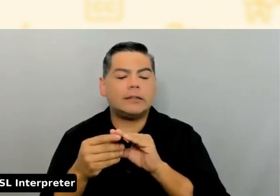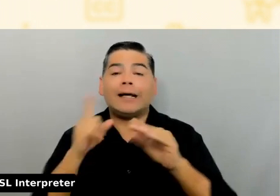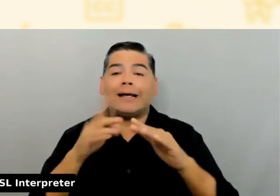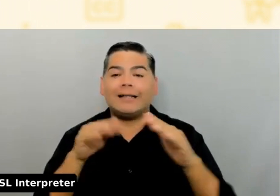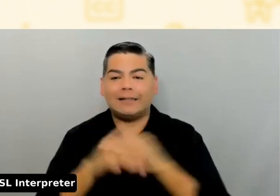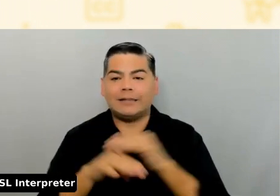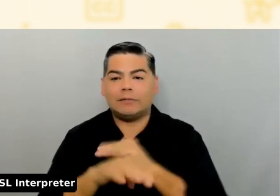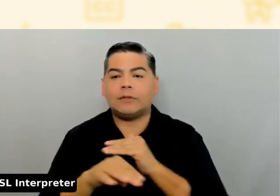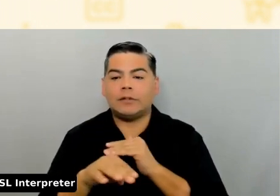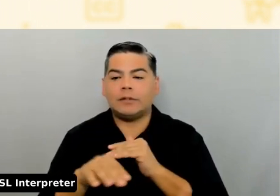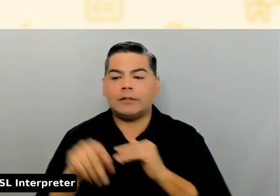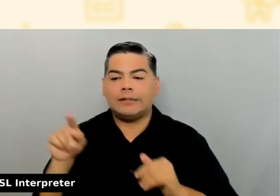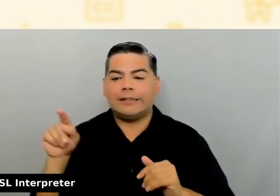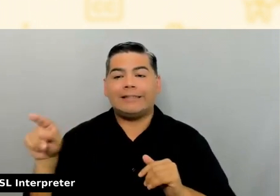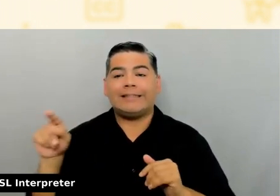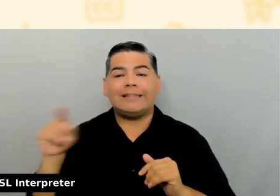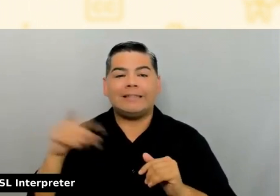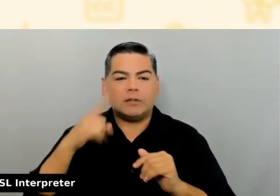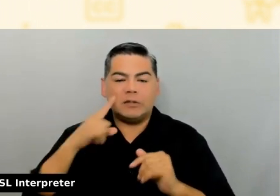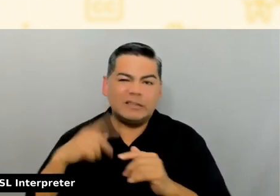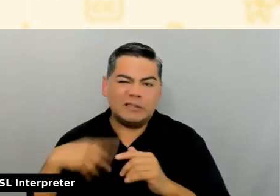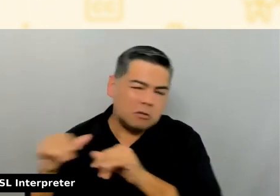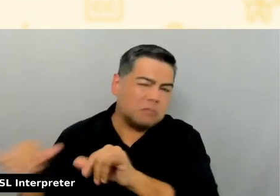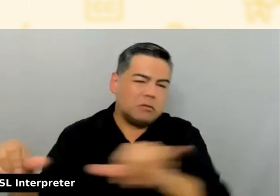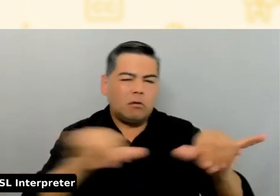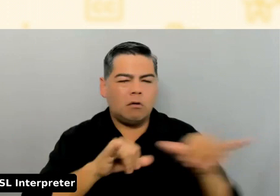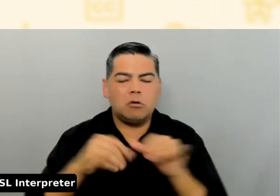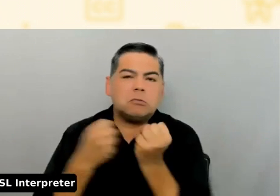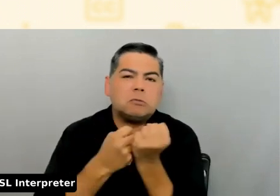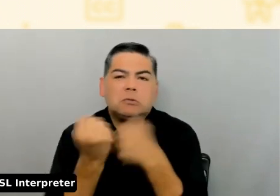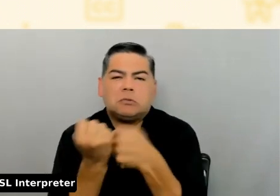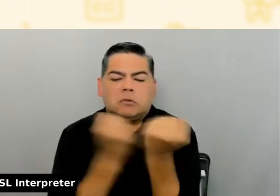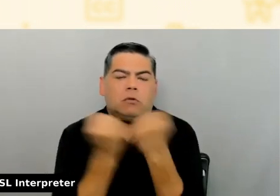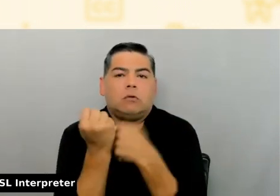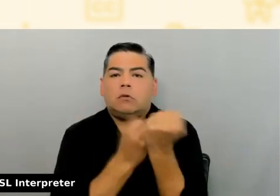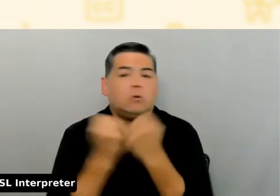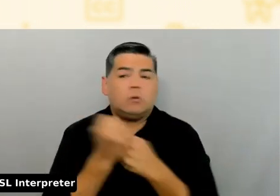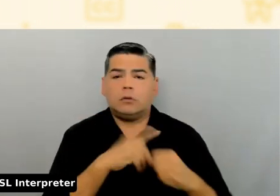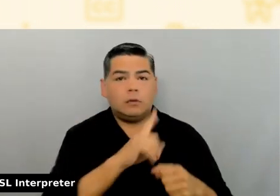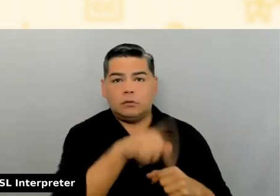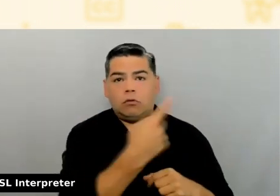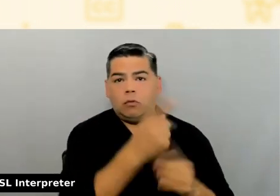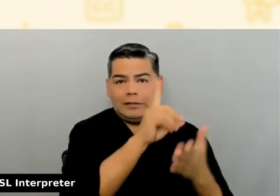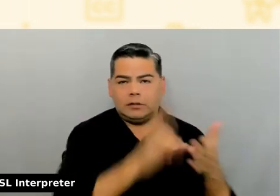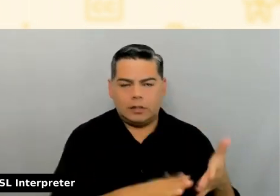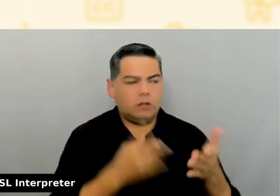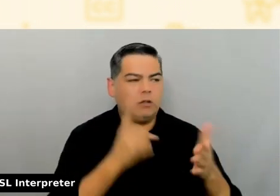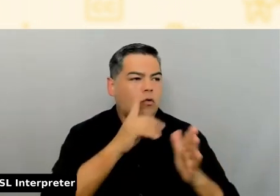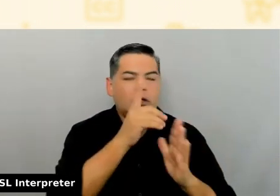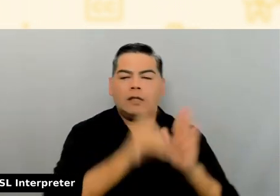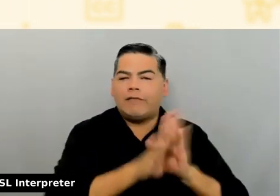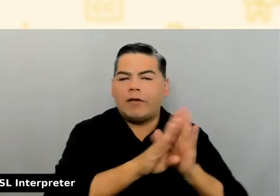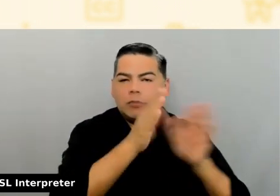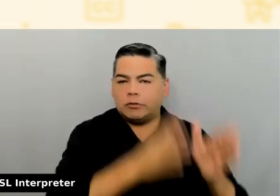accessibility is a collaborative effort. It's not just designers and developers that have this responsibility